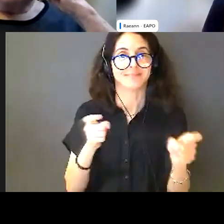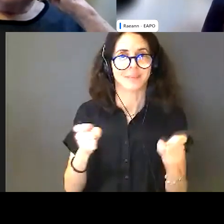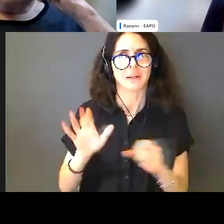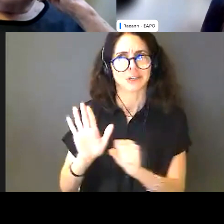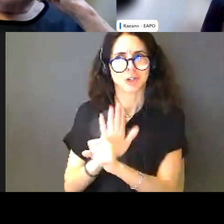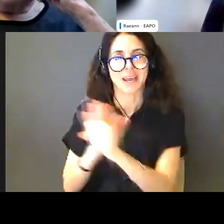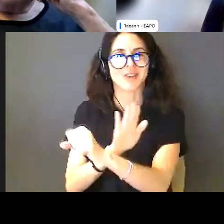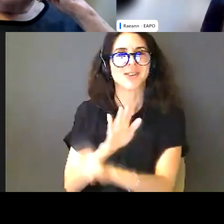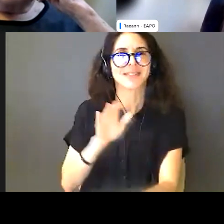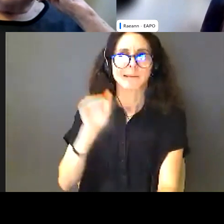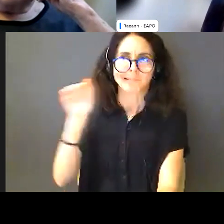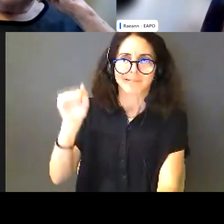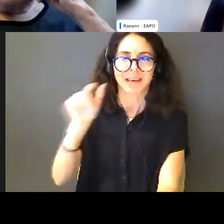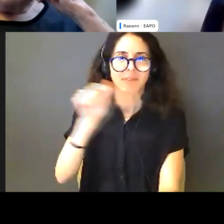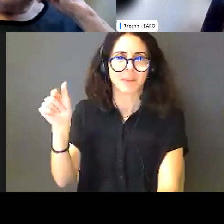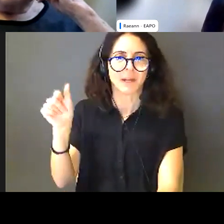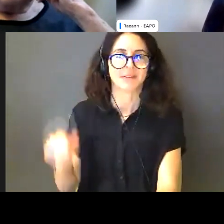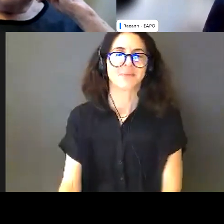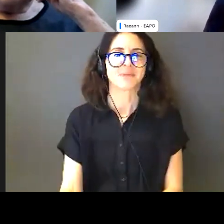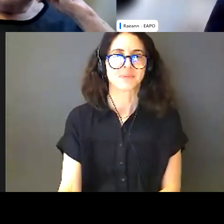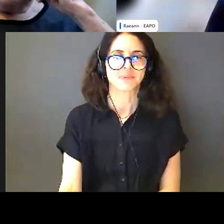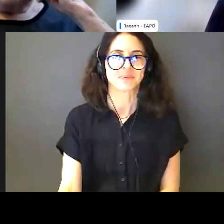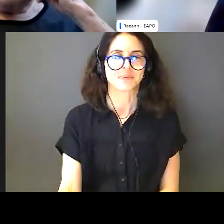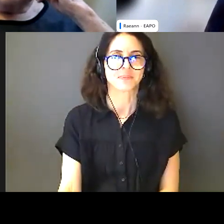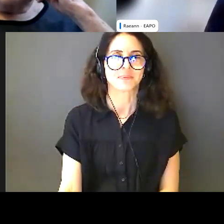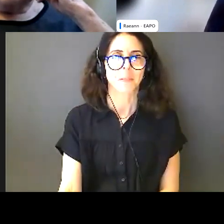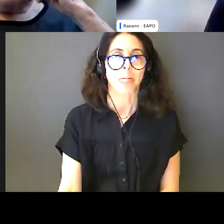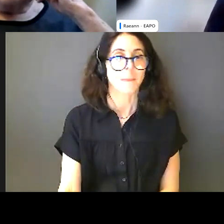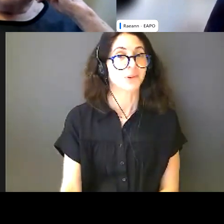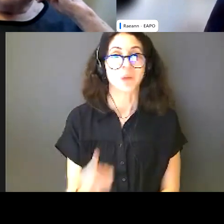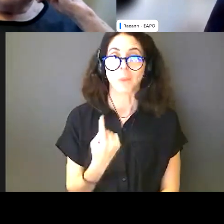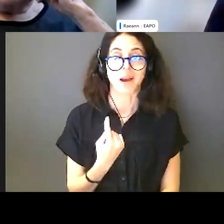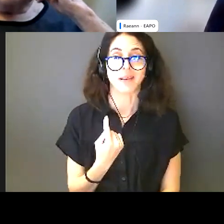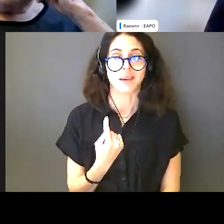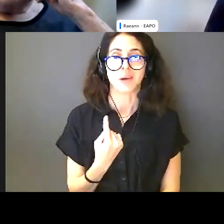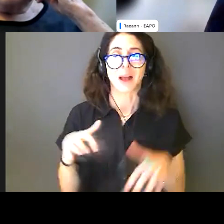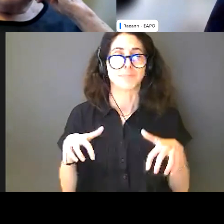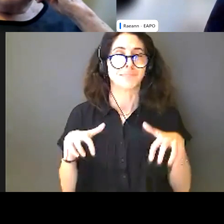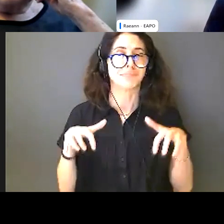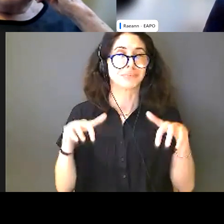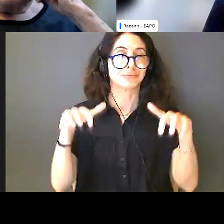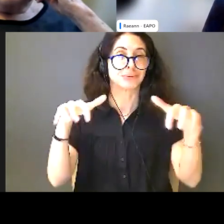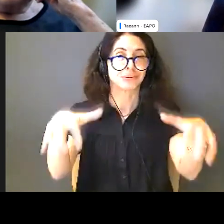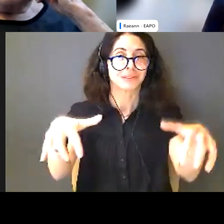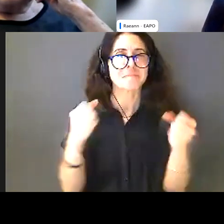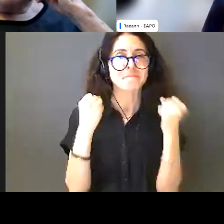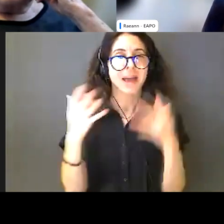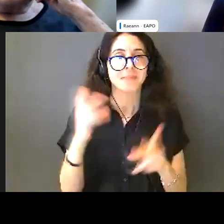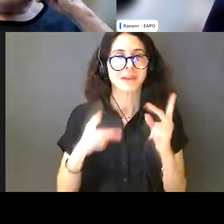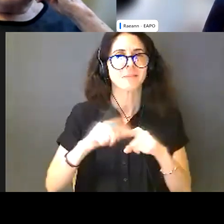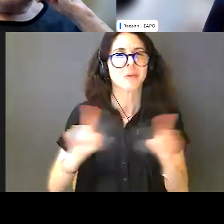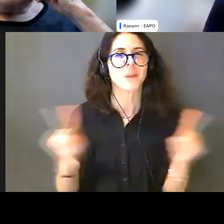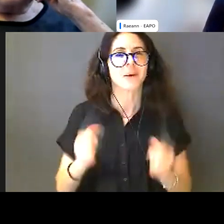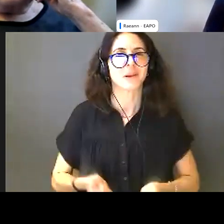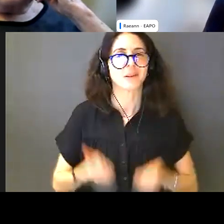So as opposed to one voice, we have the voices of hundreds or sometimes thousands, depending on where you are. So there